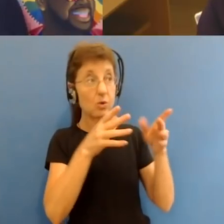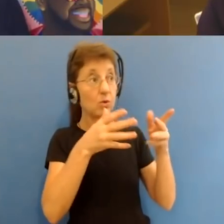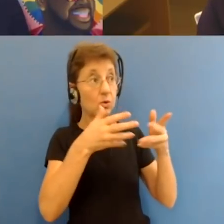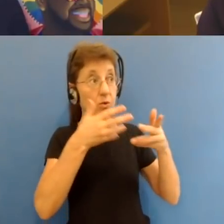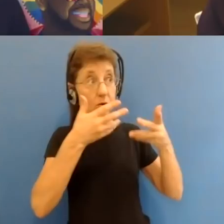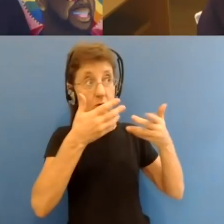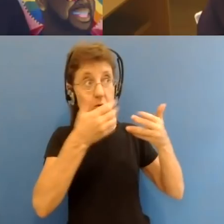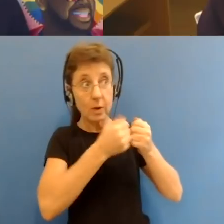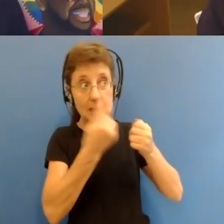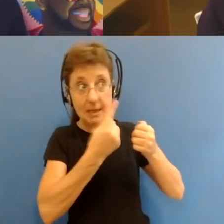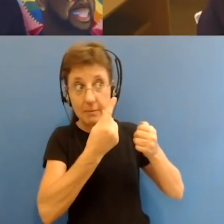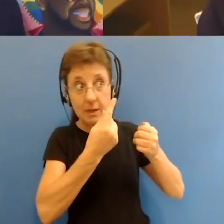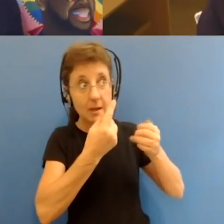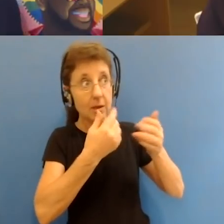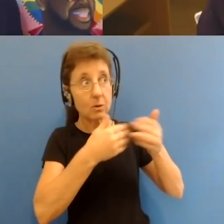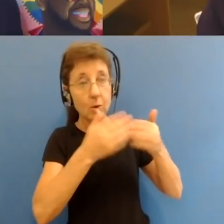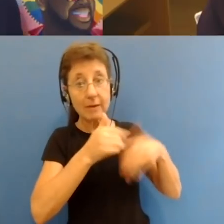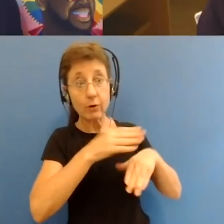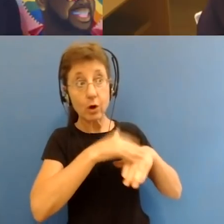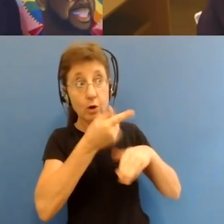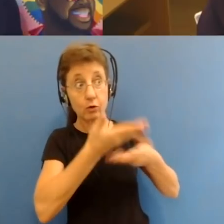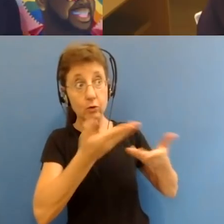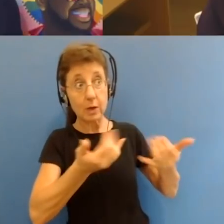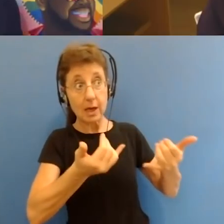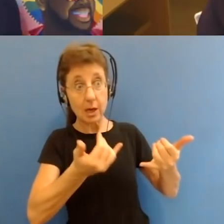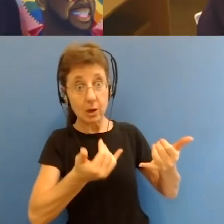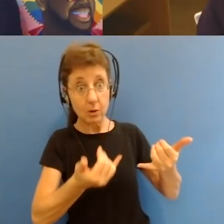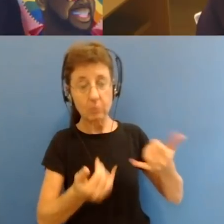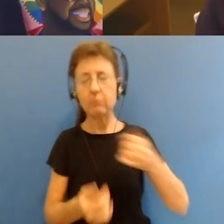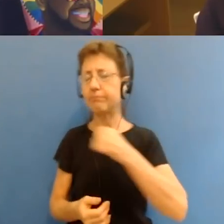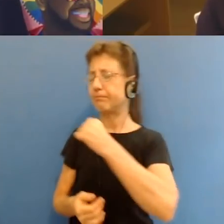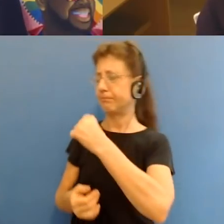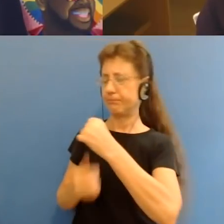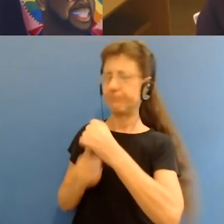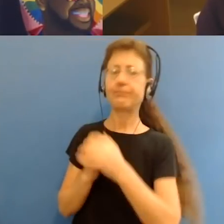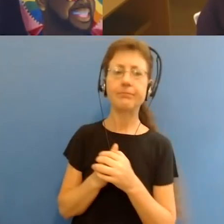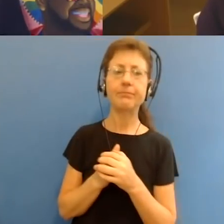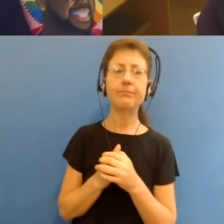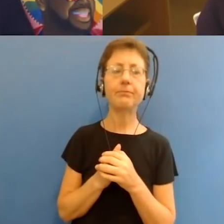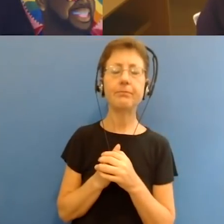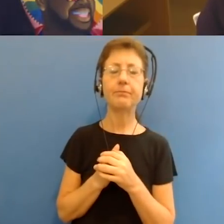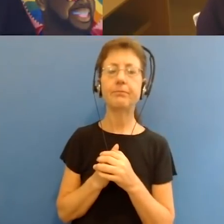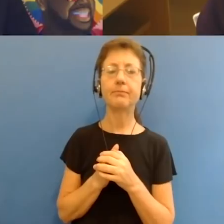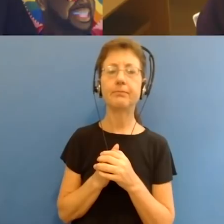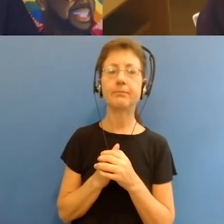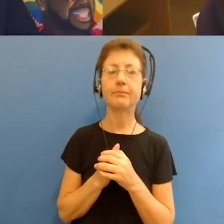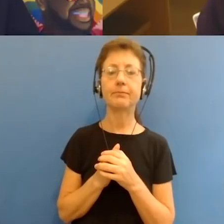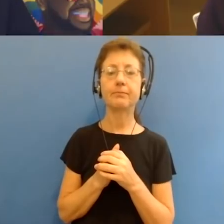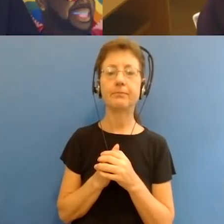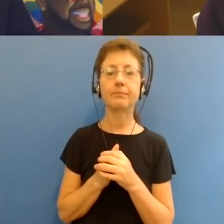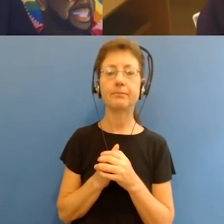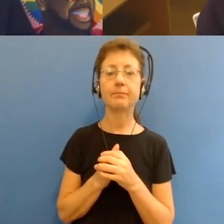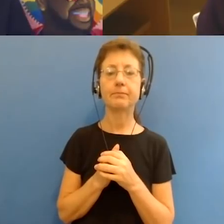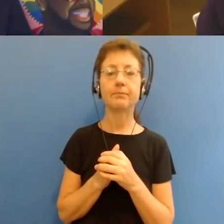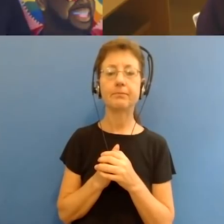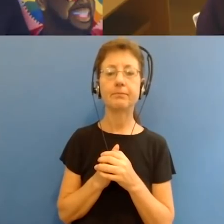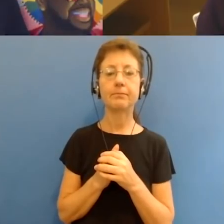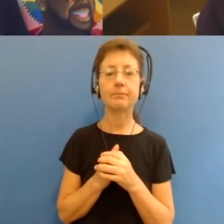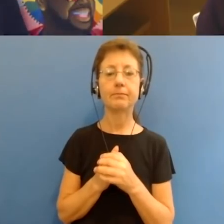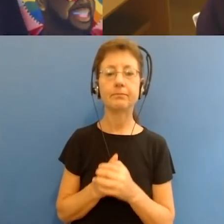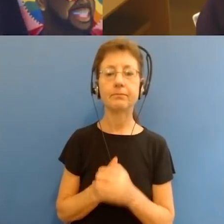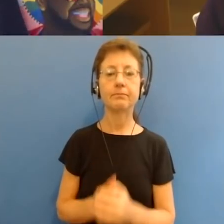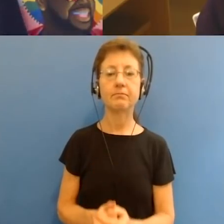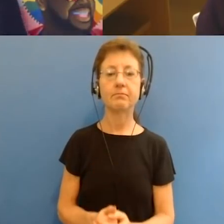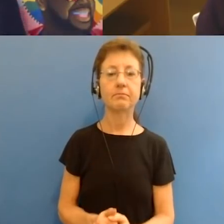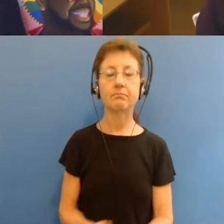right now. Yeah, absolutely. Absolutely. And so I, you know, I just want to kind of end the session just